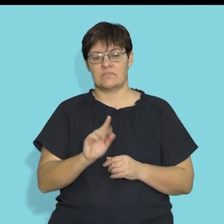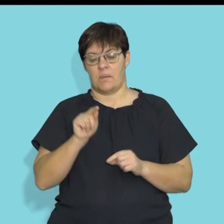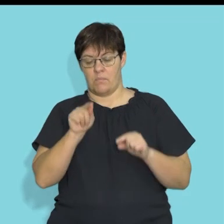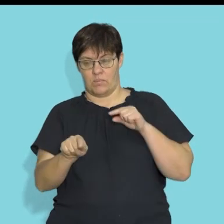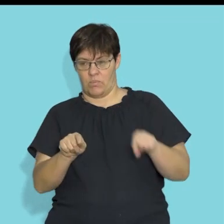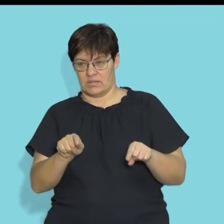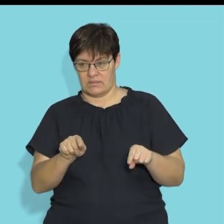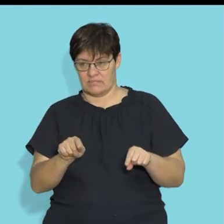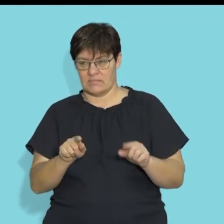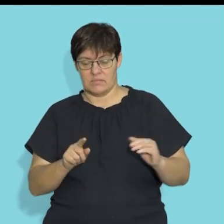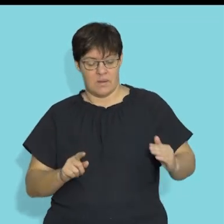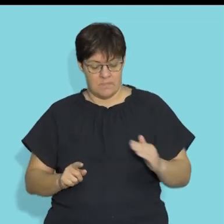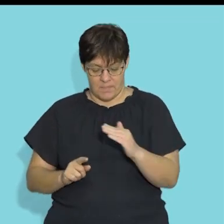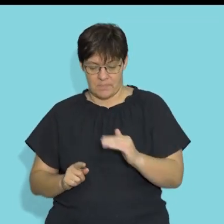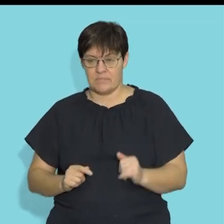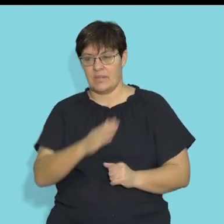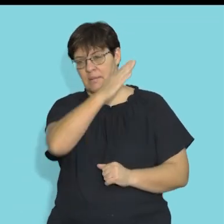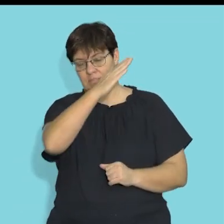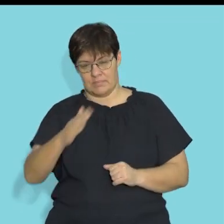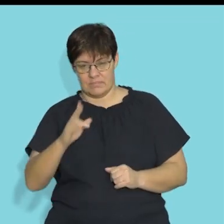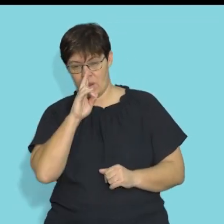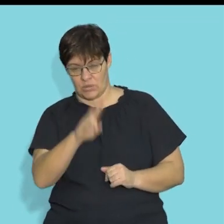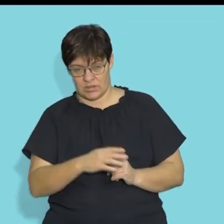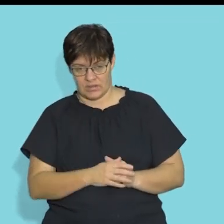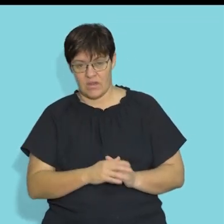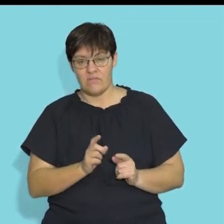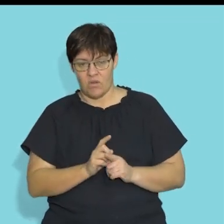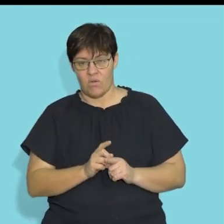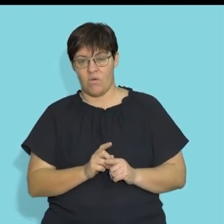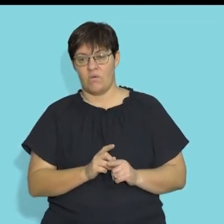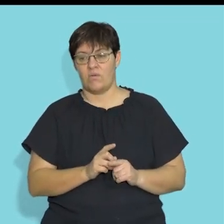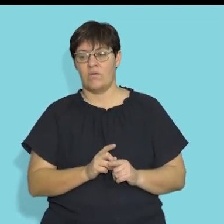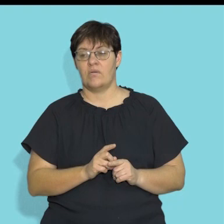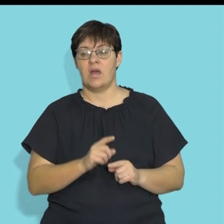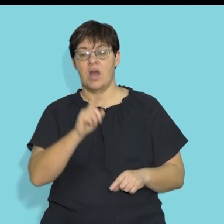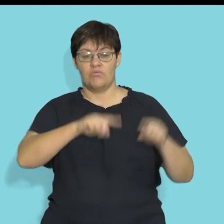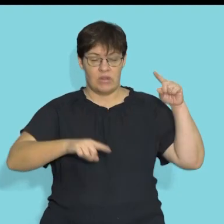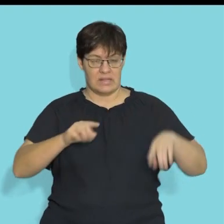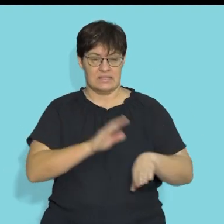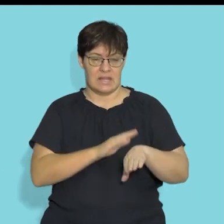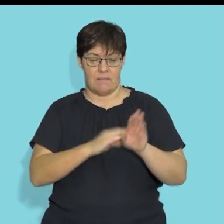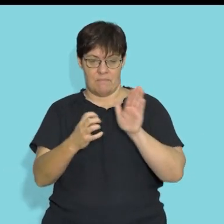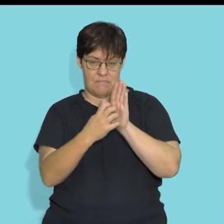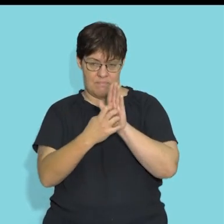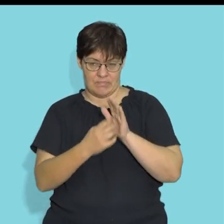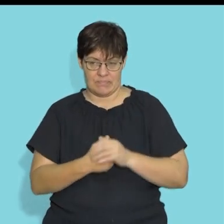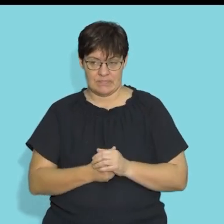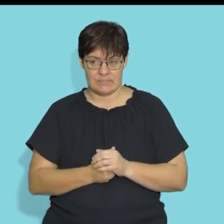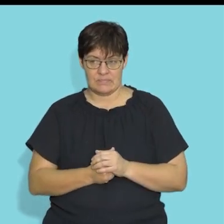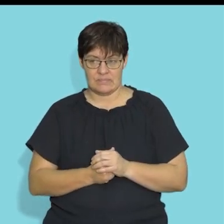plotting points after a while that will look like that on a rate time graph.